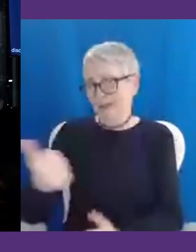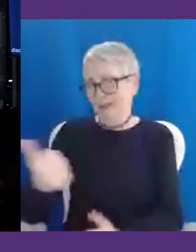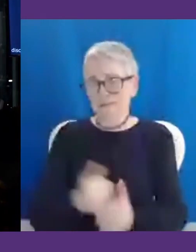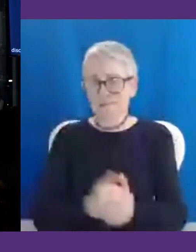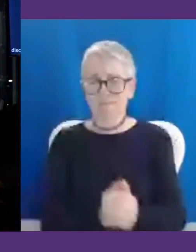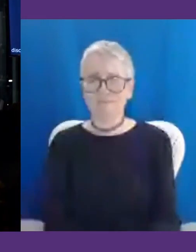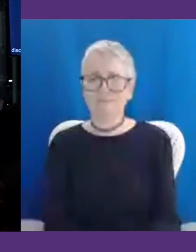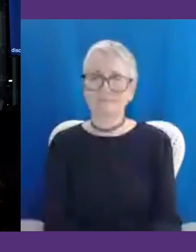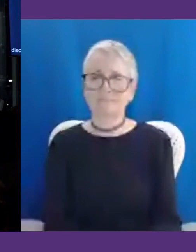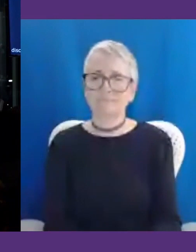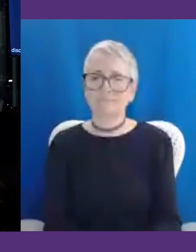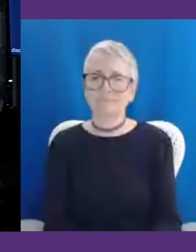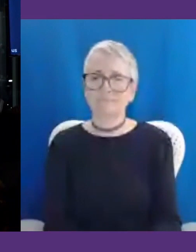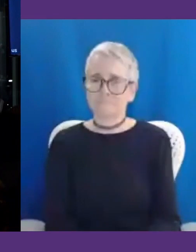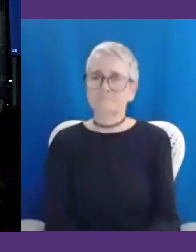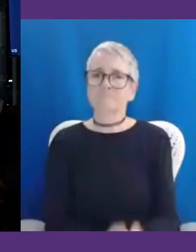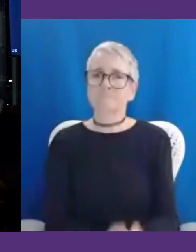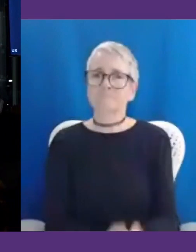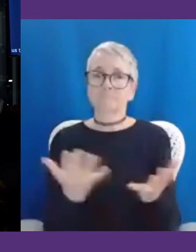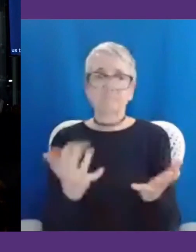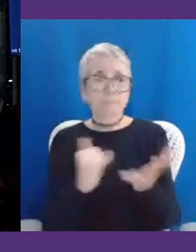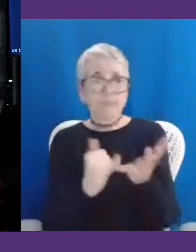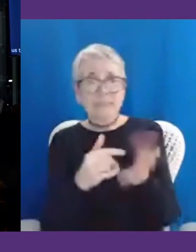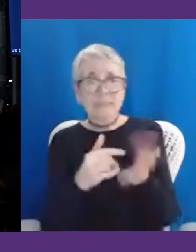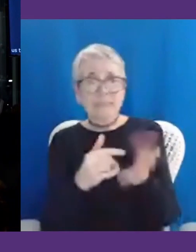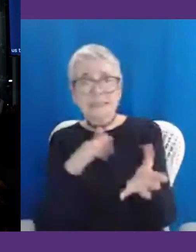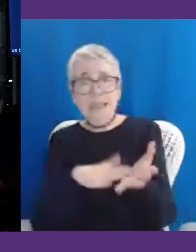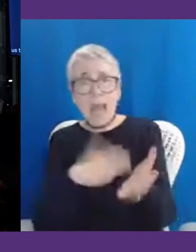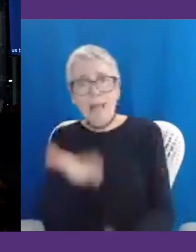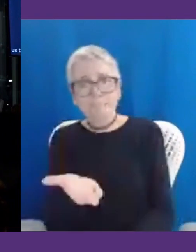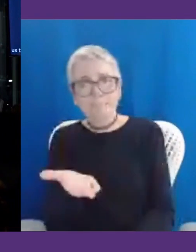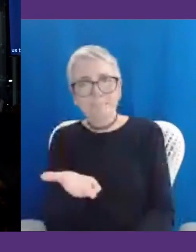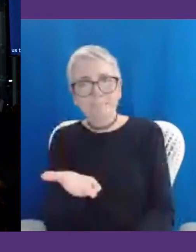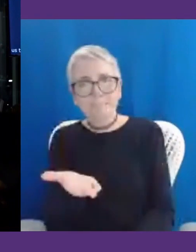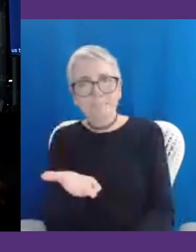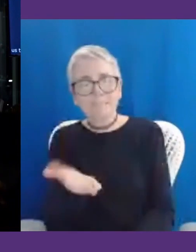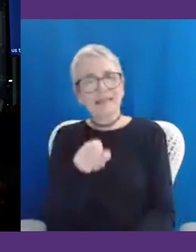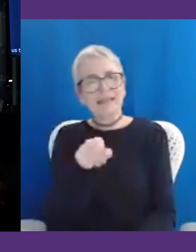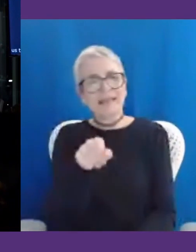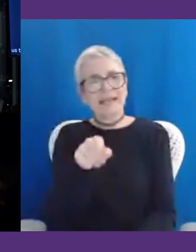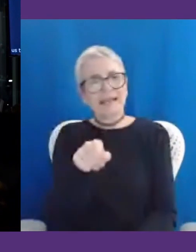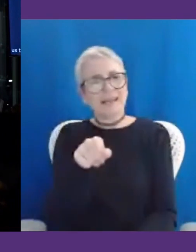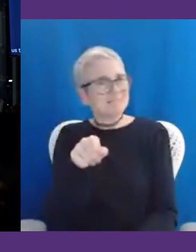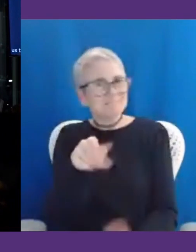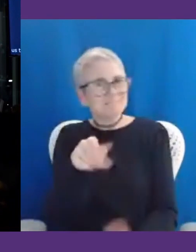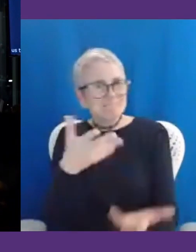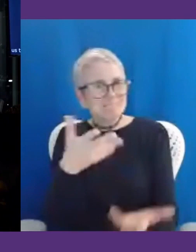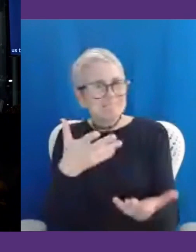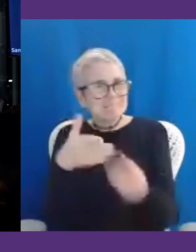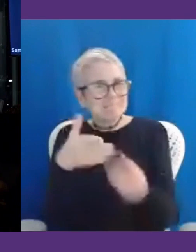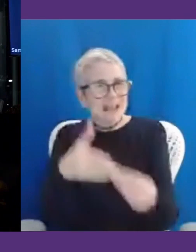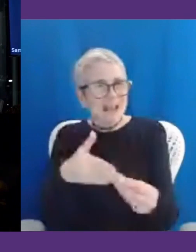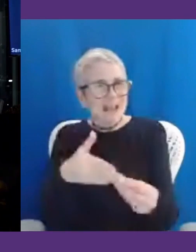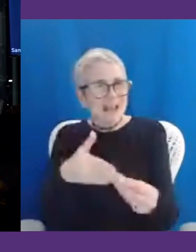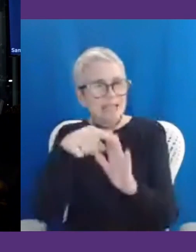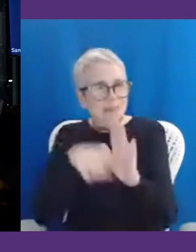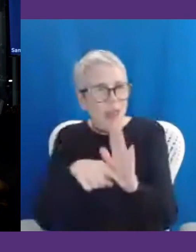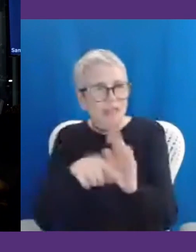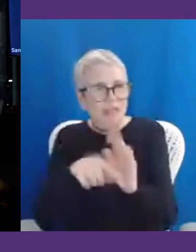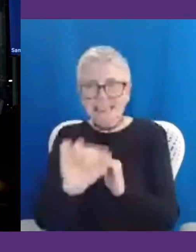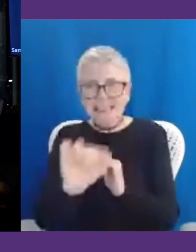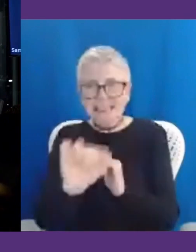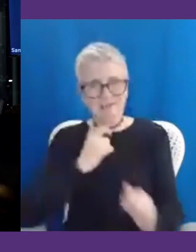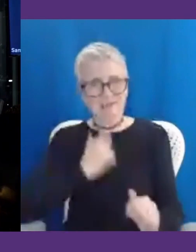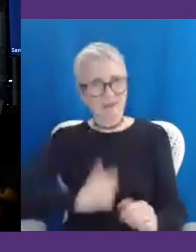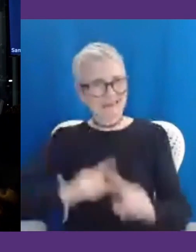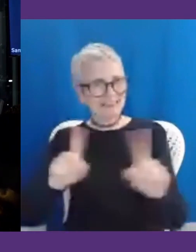Sam, your rolling guidelines and policy is very different, and also Mark obviously mentioned some of the work you were